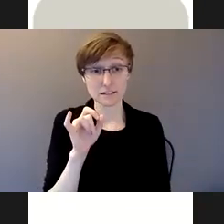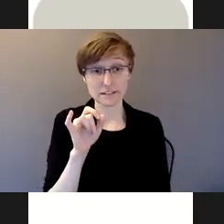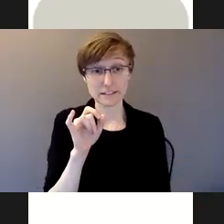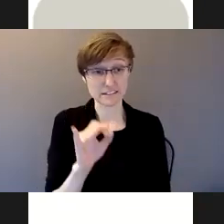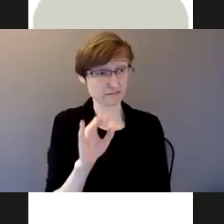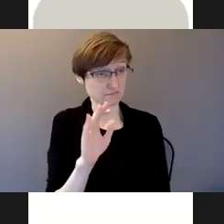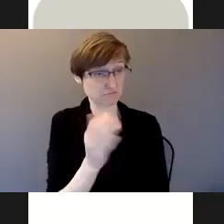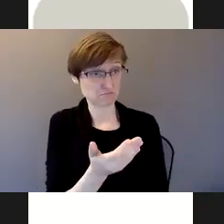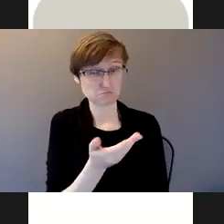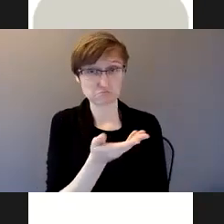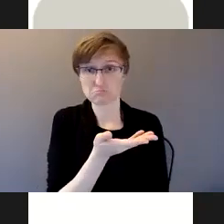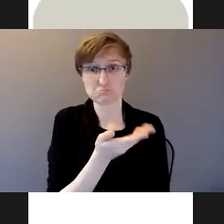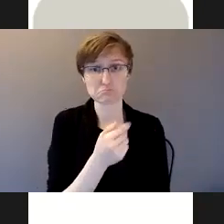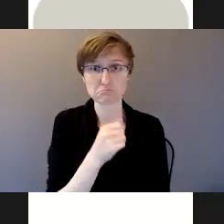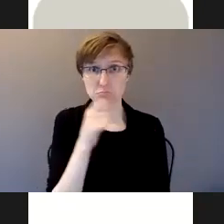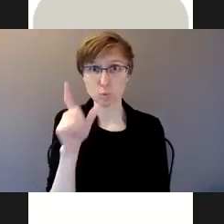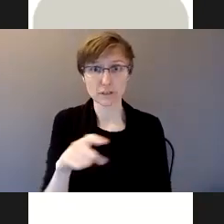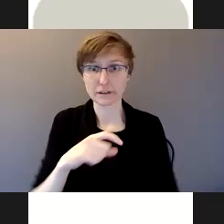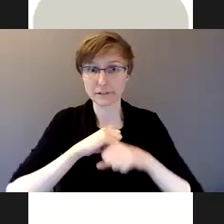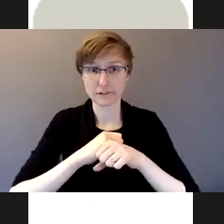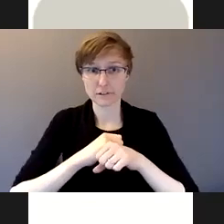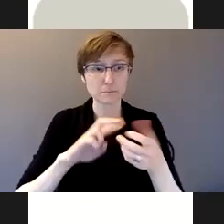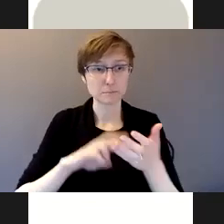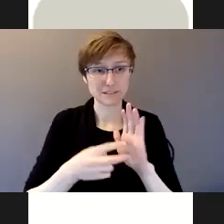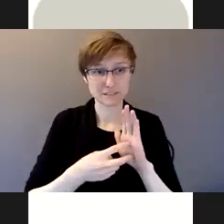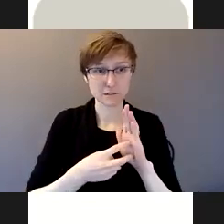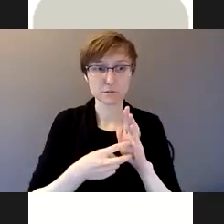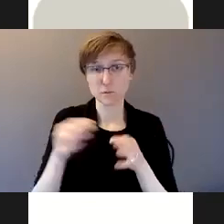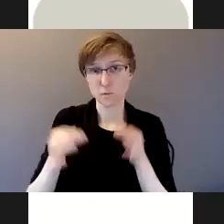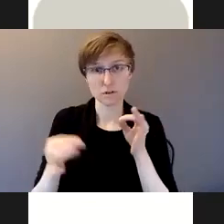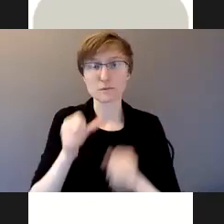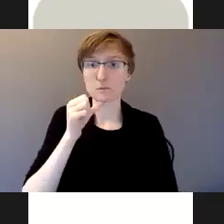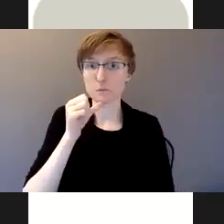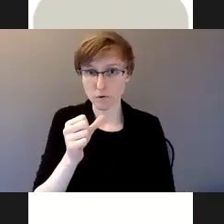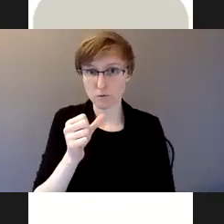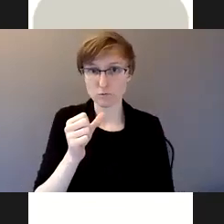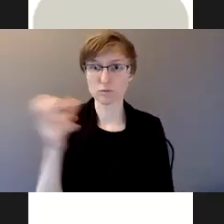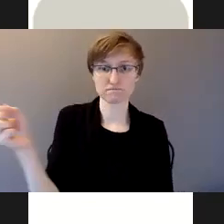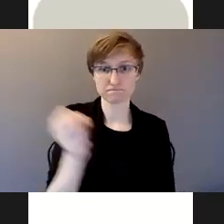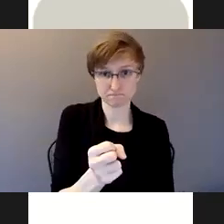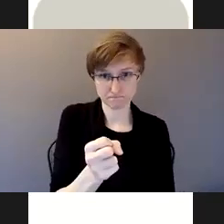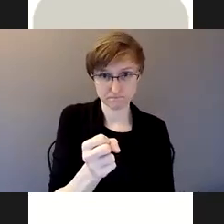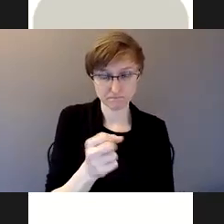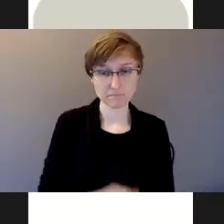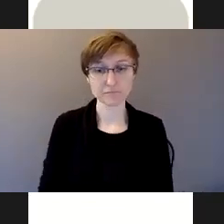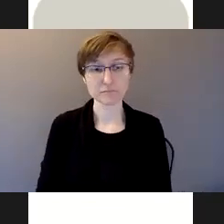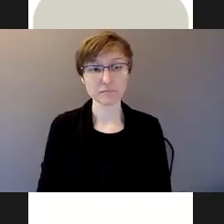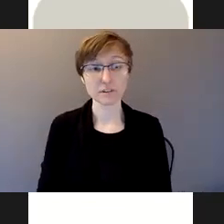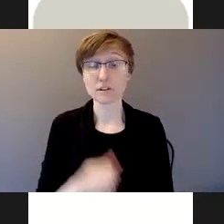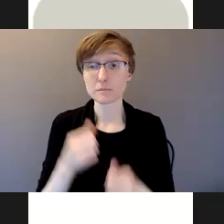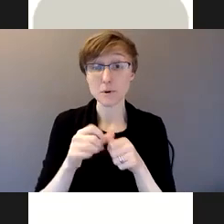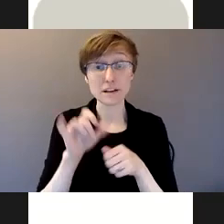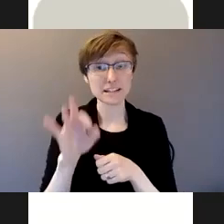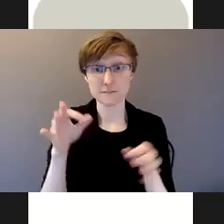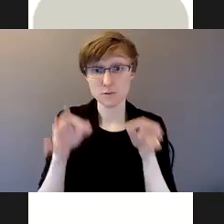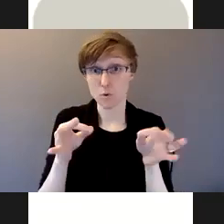need to appoint a guardian. So remember, if a court appoints someone, it means that they've found that person